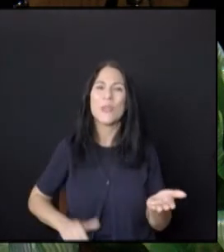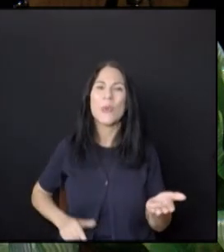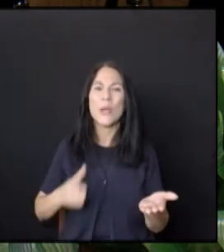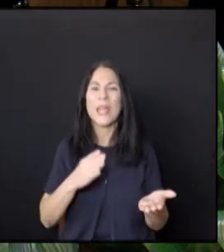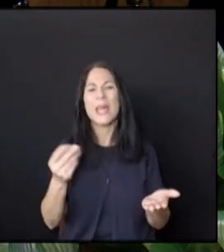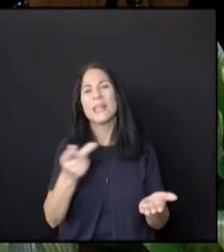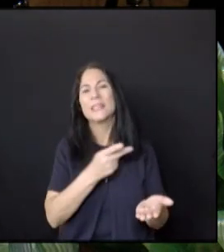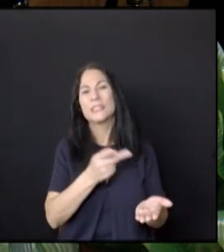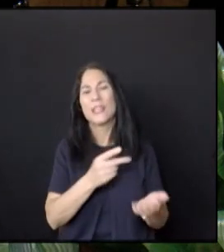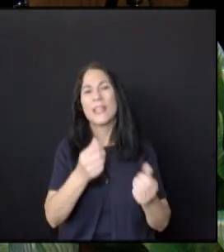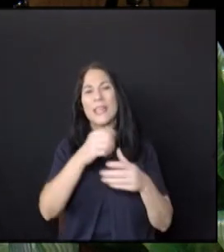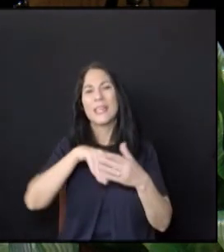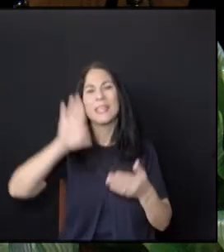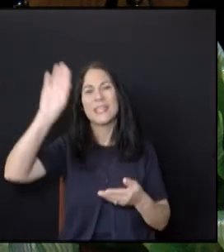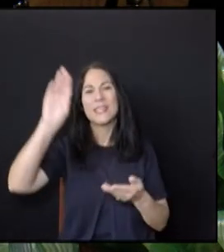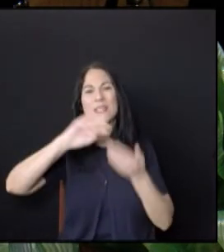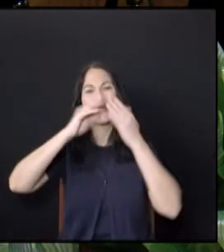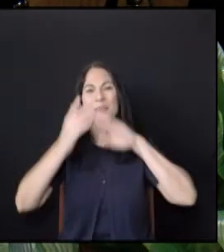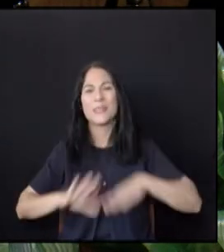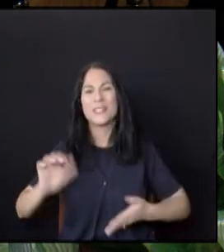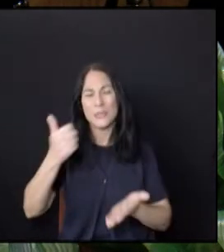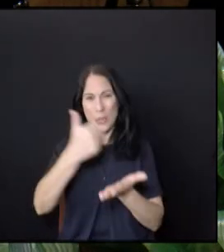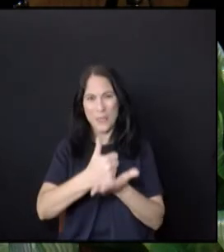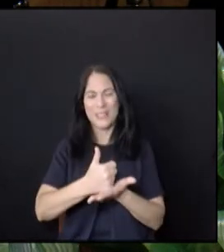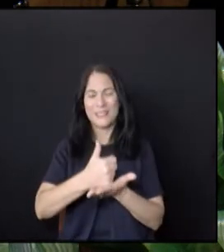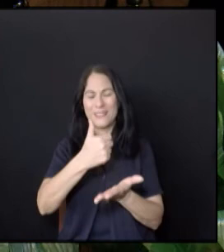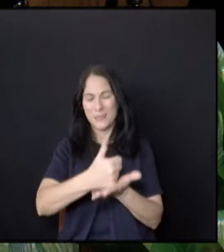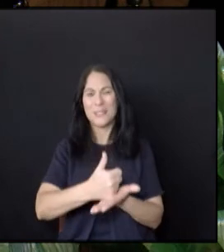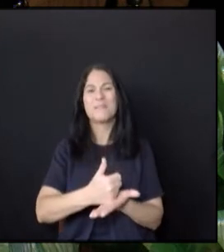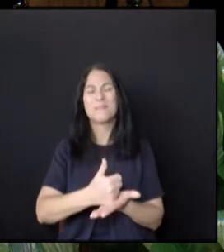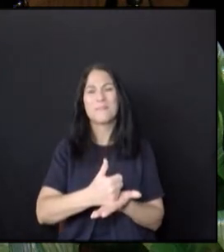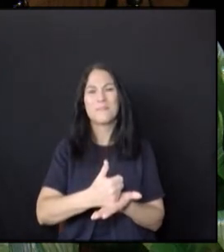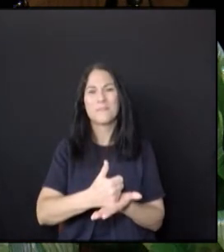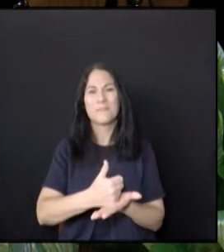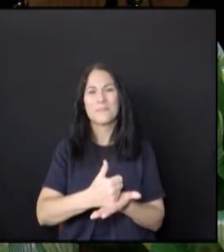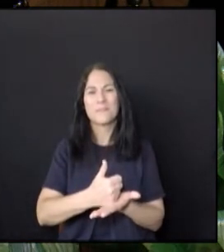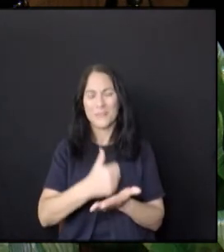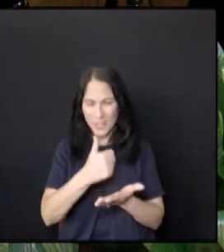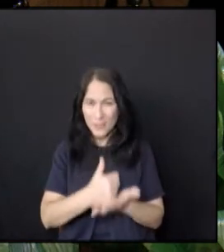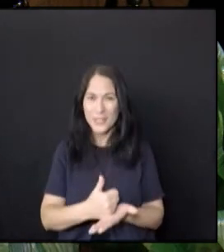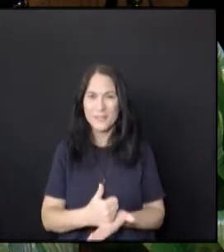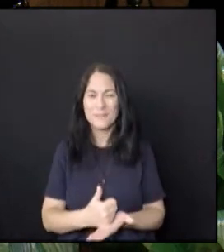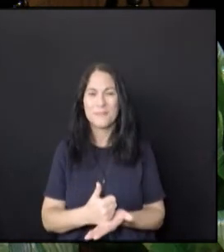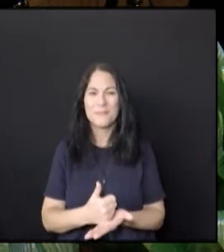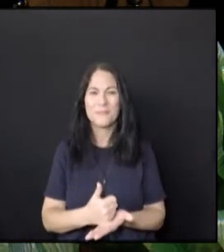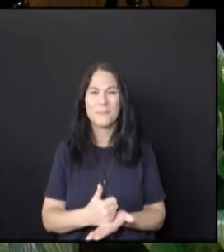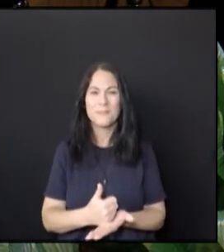in his peace. Amen. Amen. Amen.